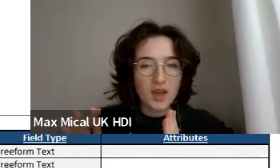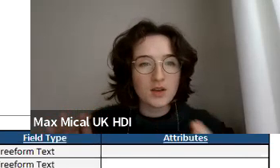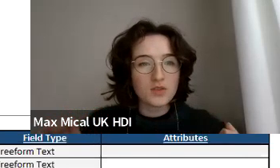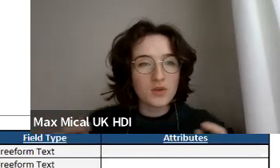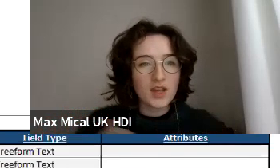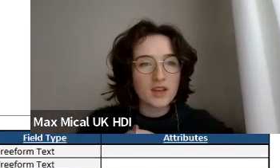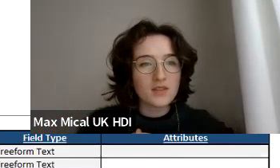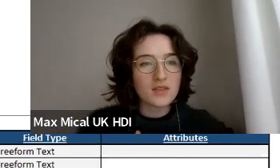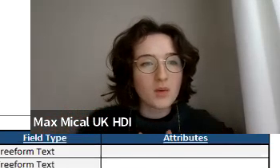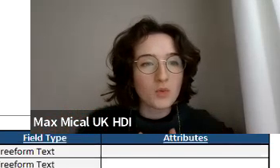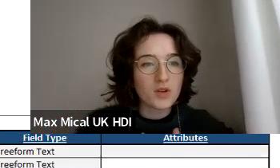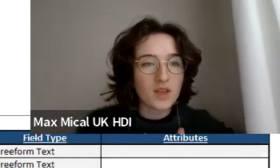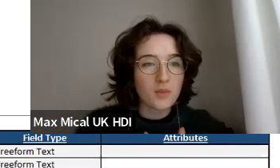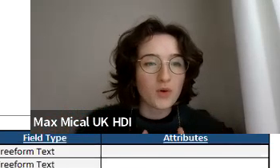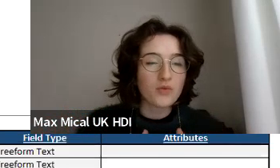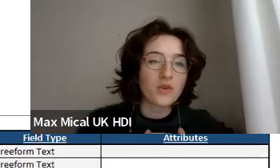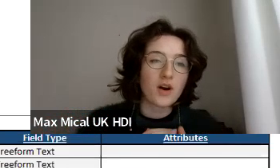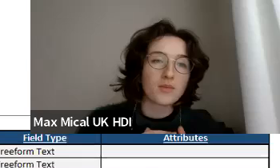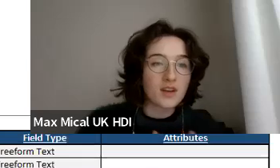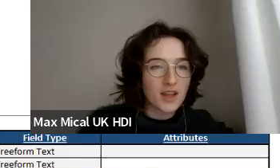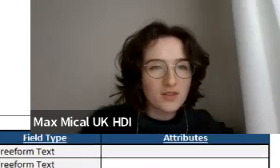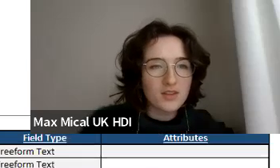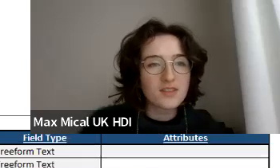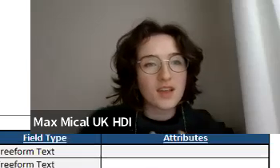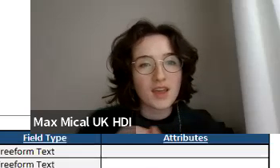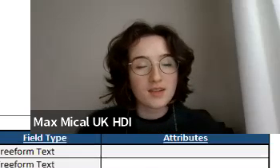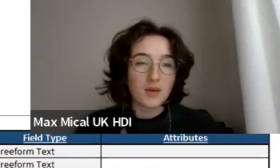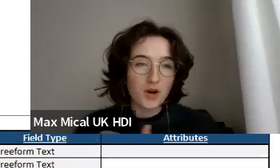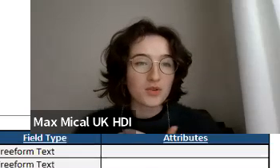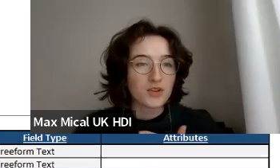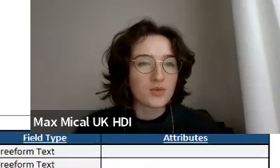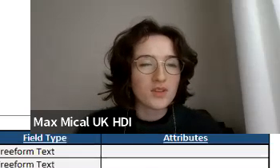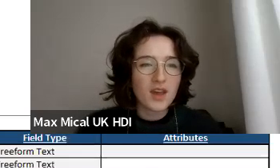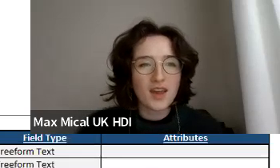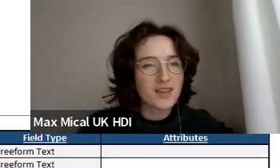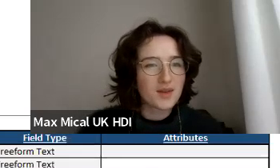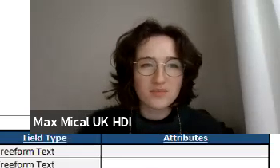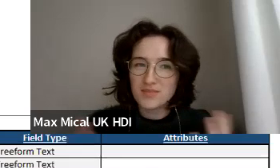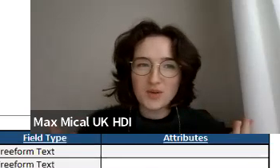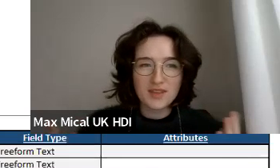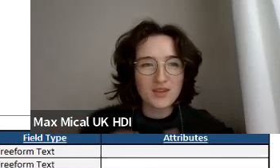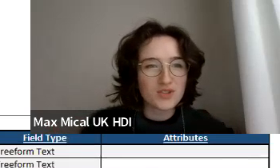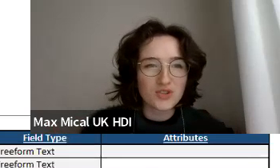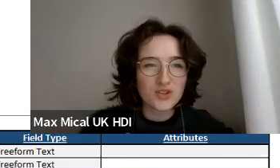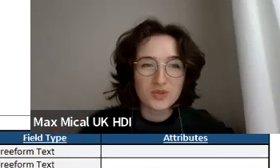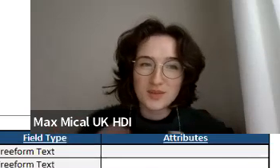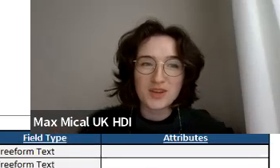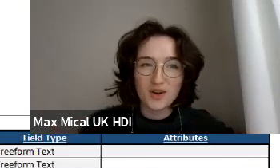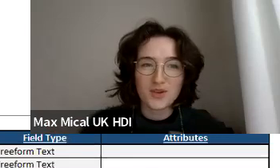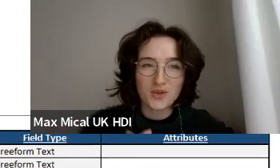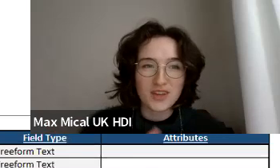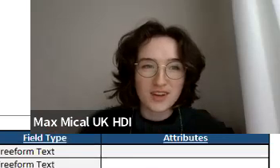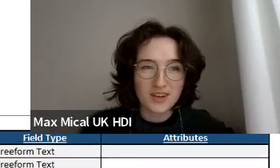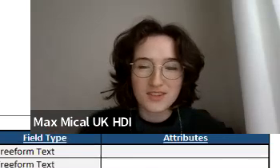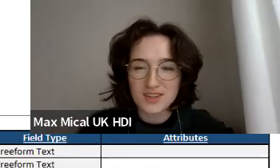form. And it was creating common words that both data analysts and that Barb could use. And I think, Barb, at the end of this journey, you did